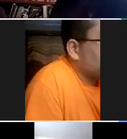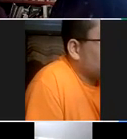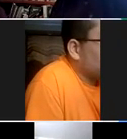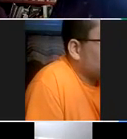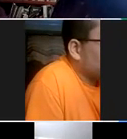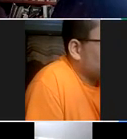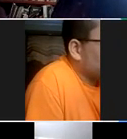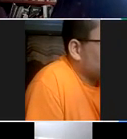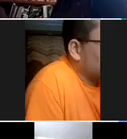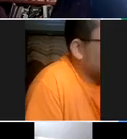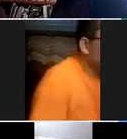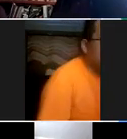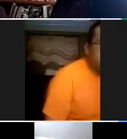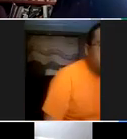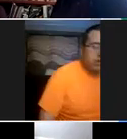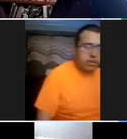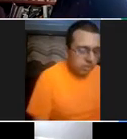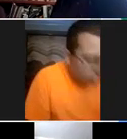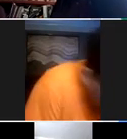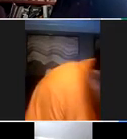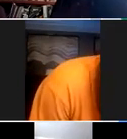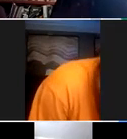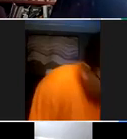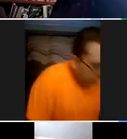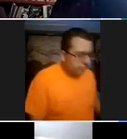I think starting at 20 talks about walking in the flesh.